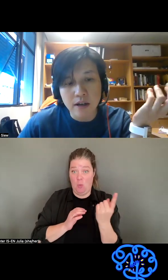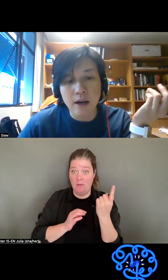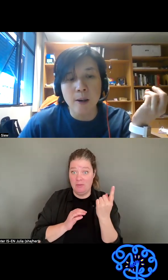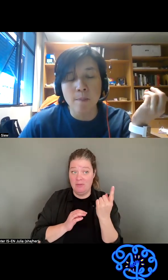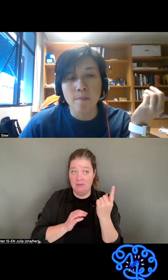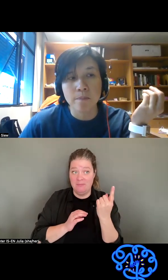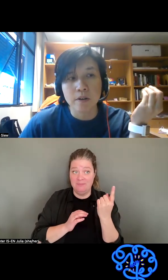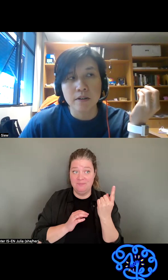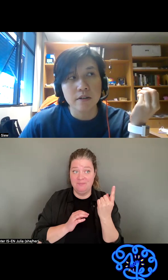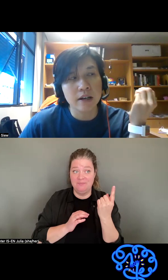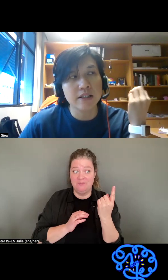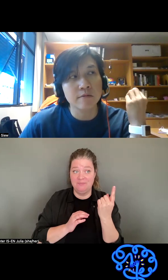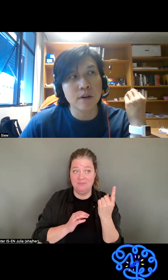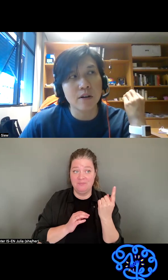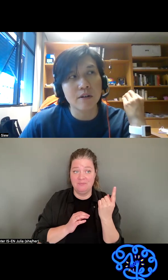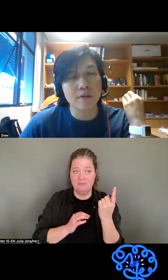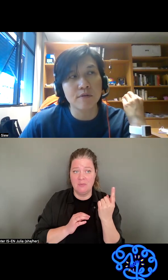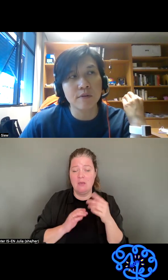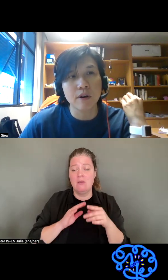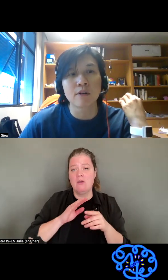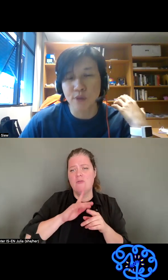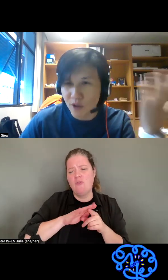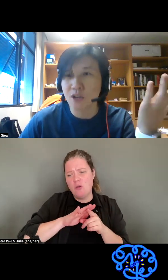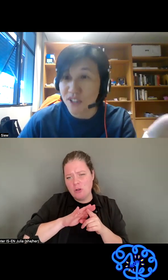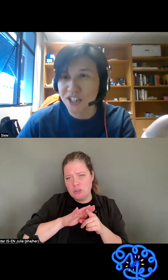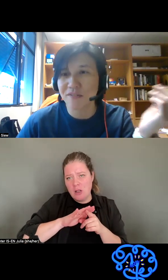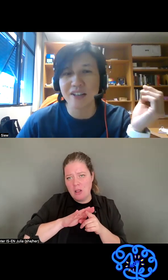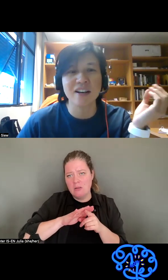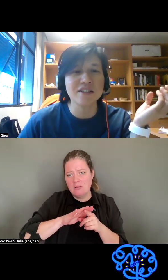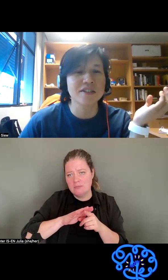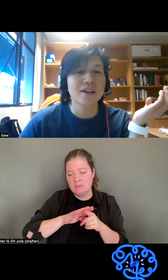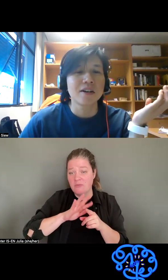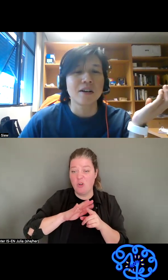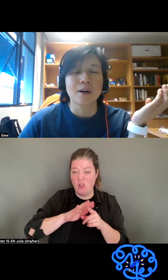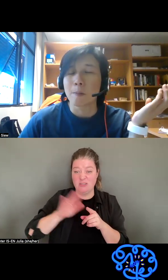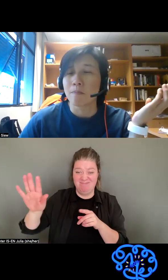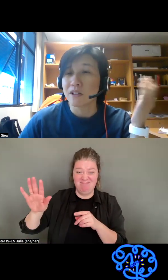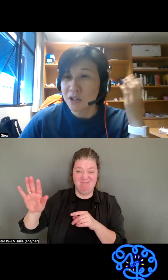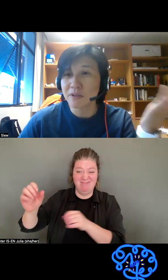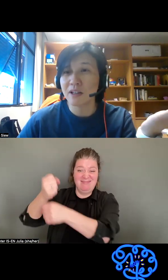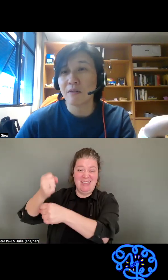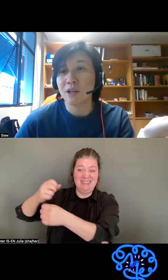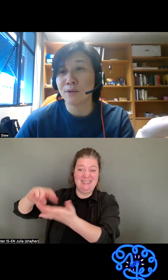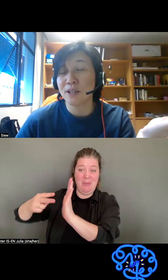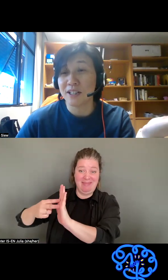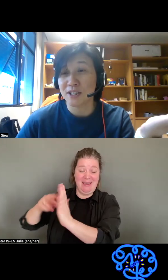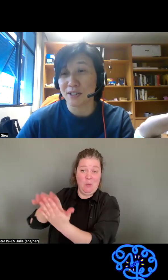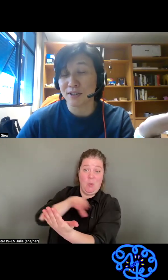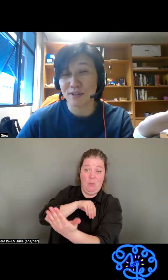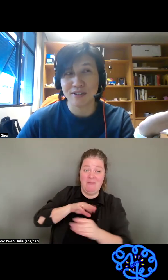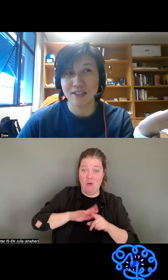phonological, I guess with our phonological version of that task. A new thing that we